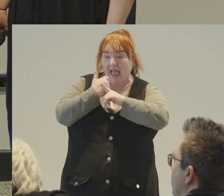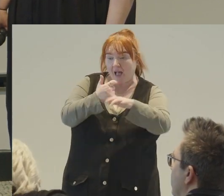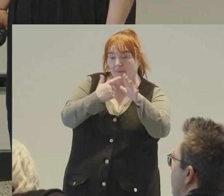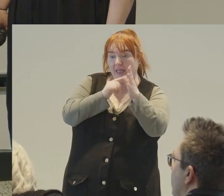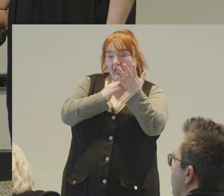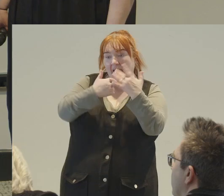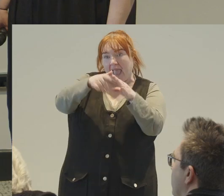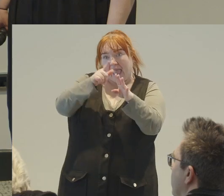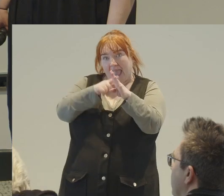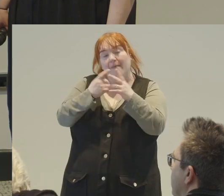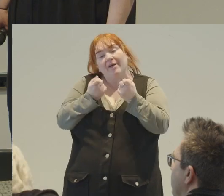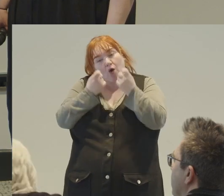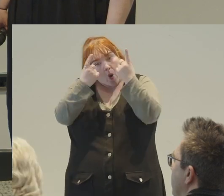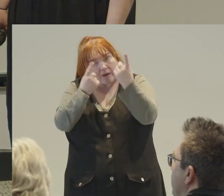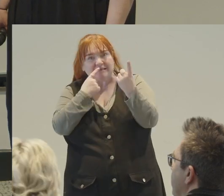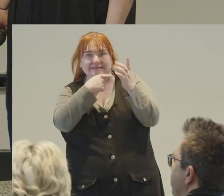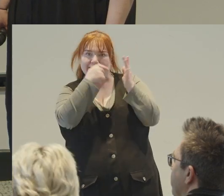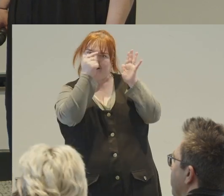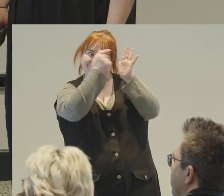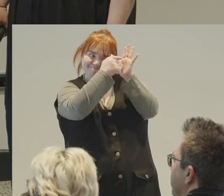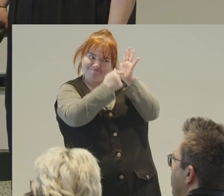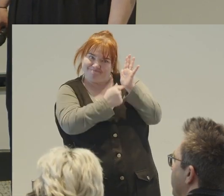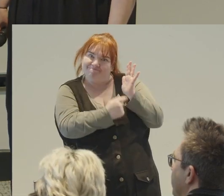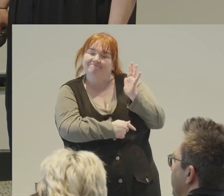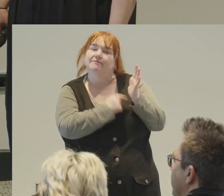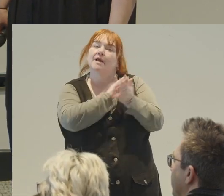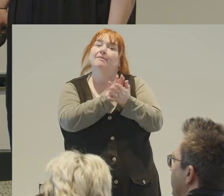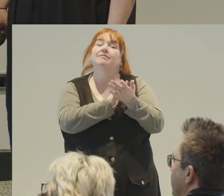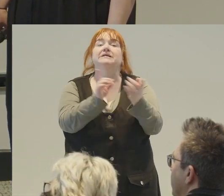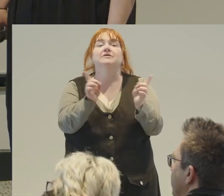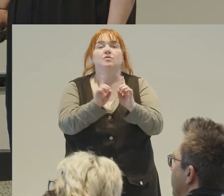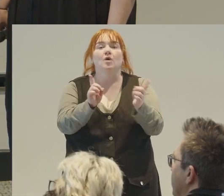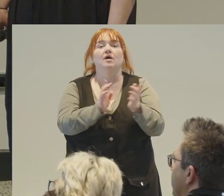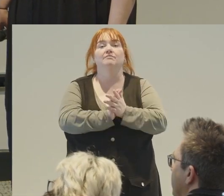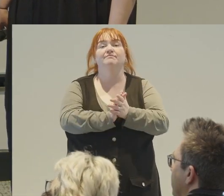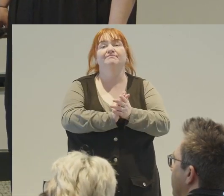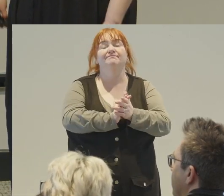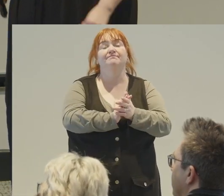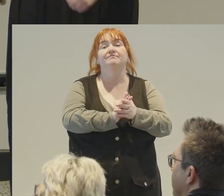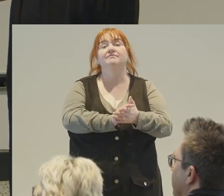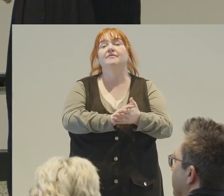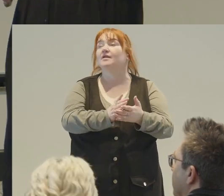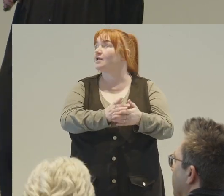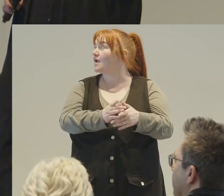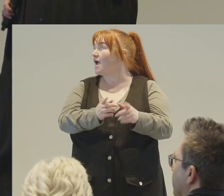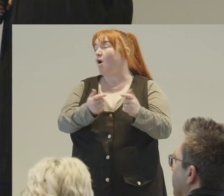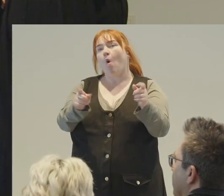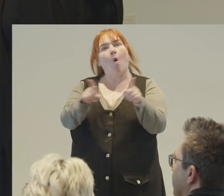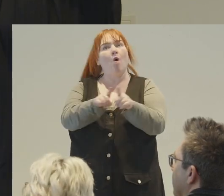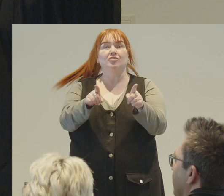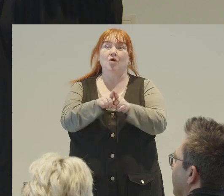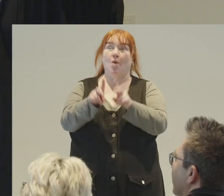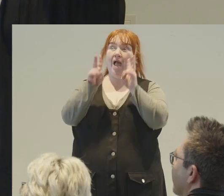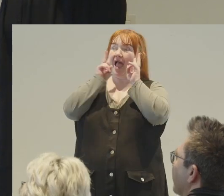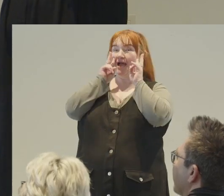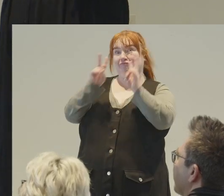could support Amy with that. And apart from that, I just get to sit back and watch these guys be